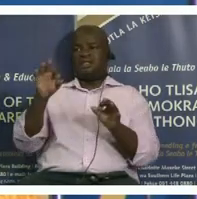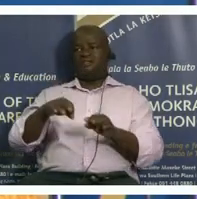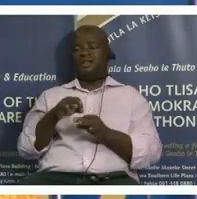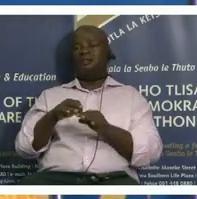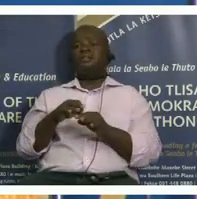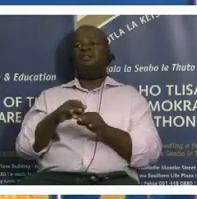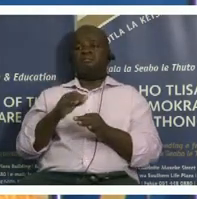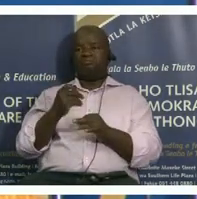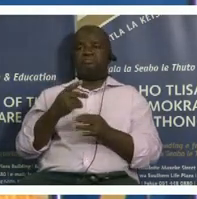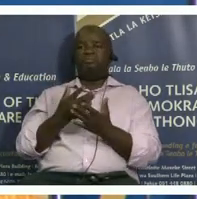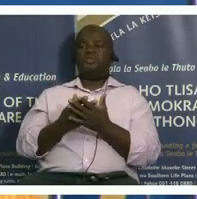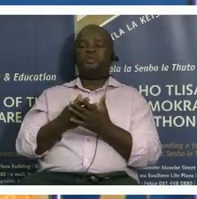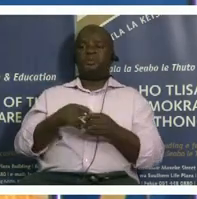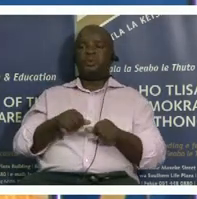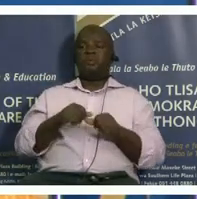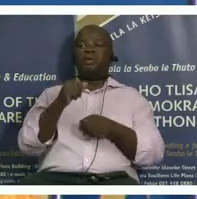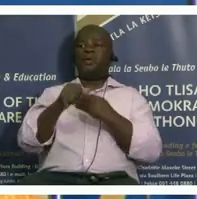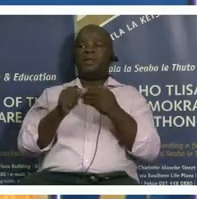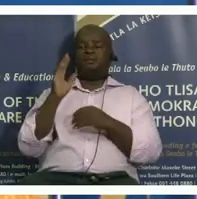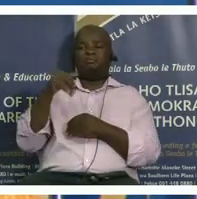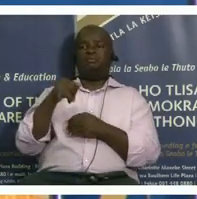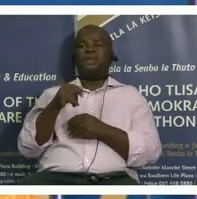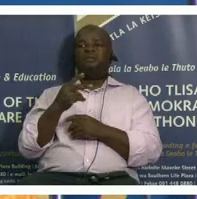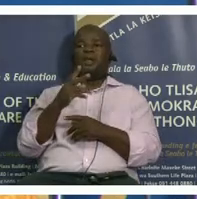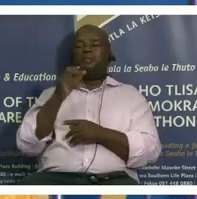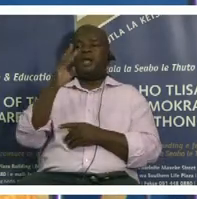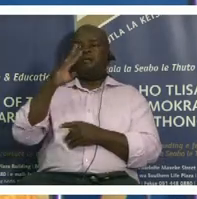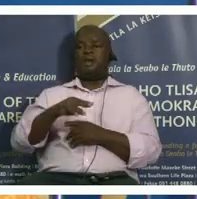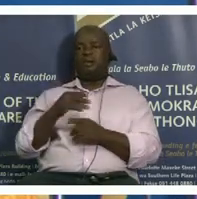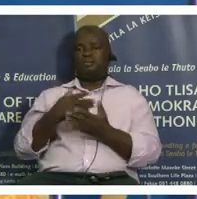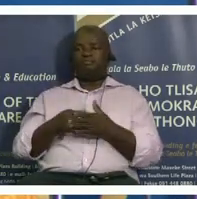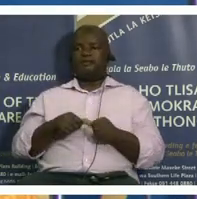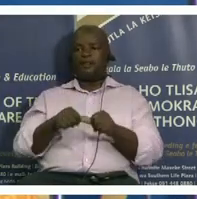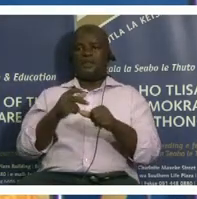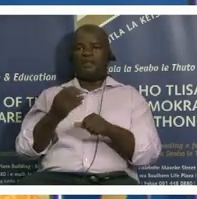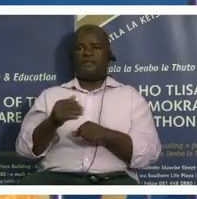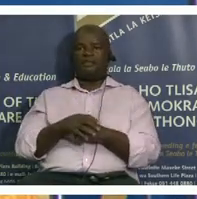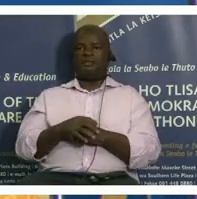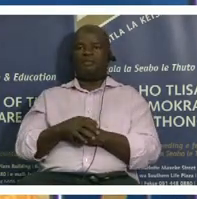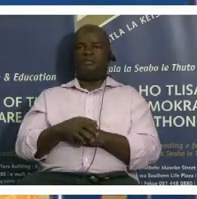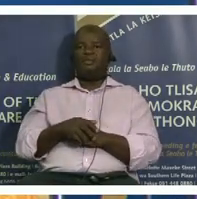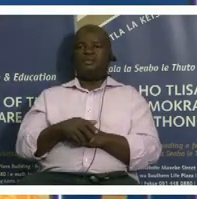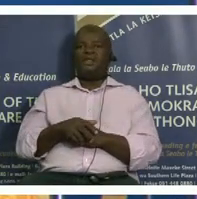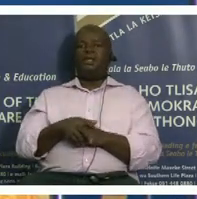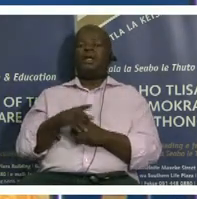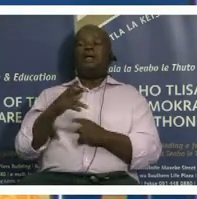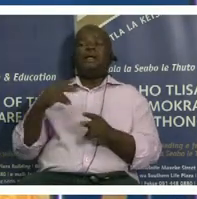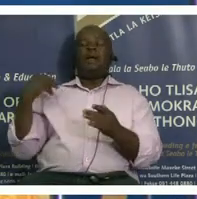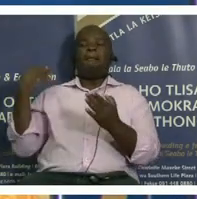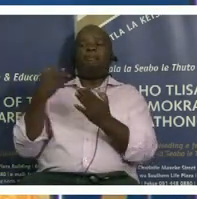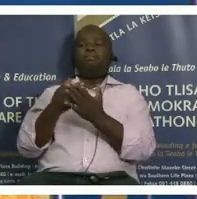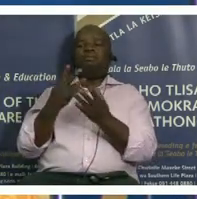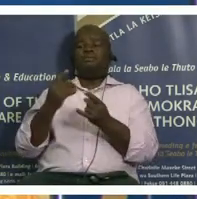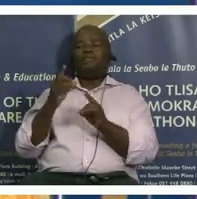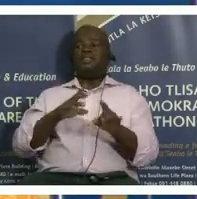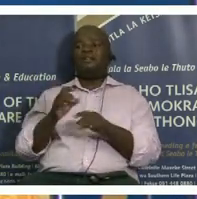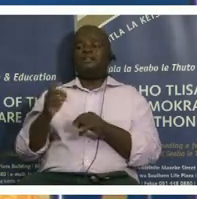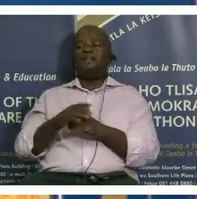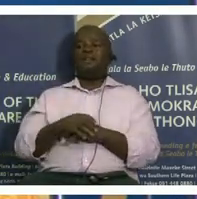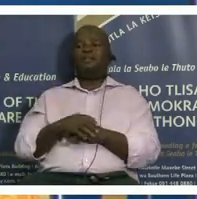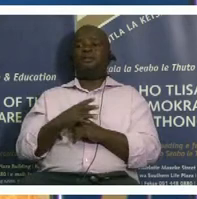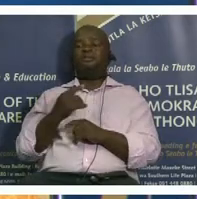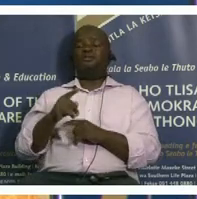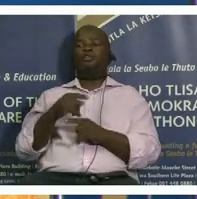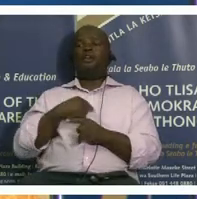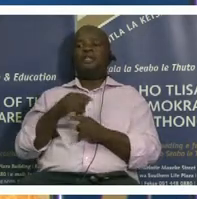month to ensure the security of tenure for homeowners. Our people have suffered the indignity of the